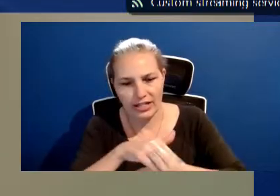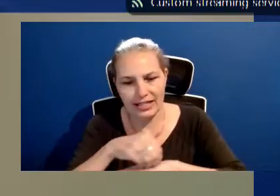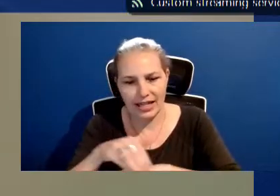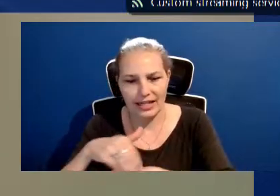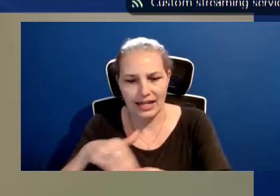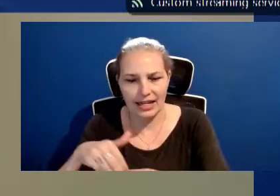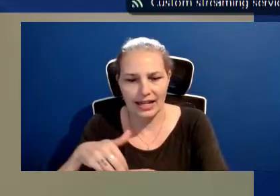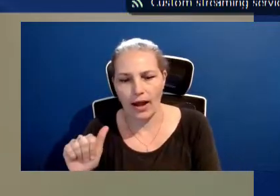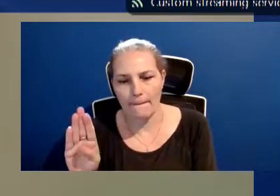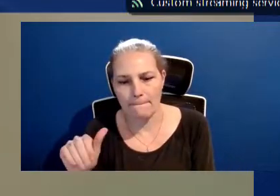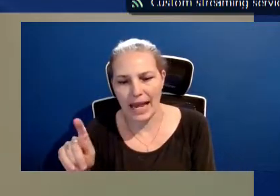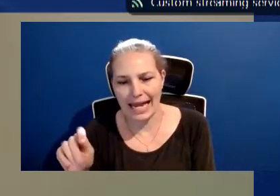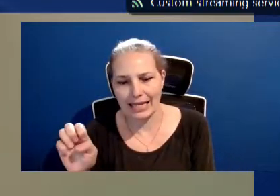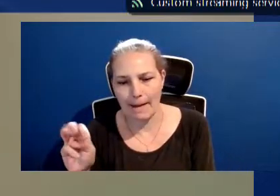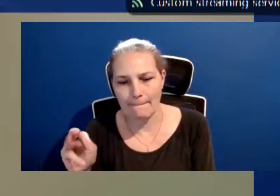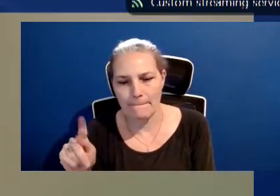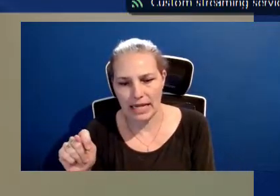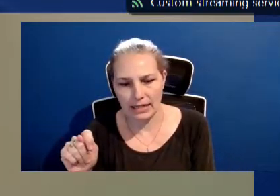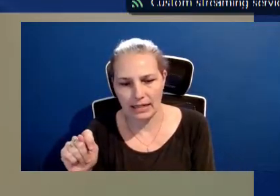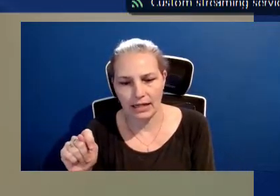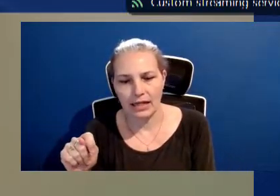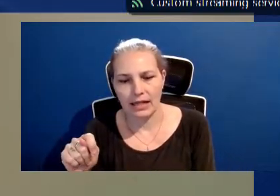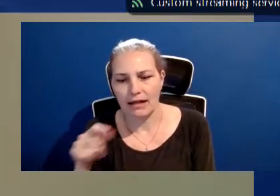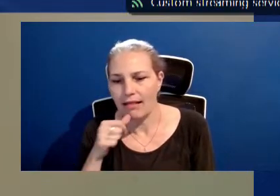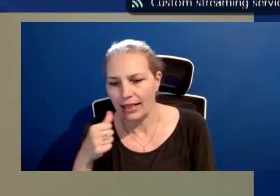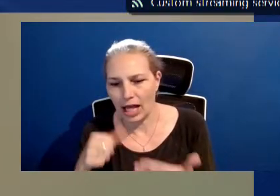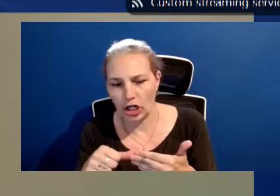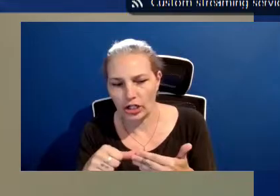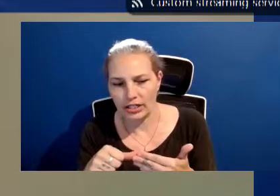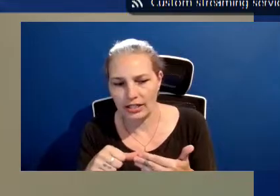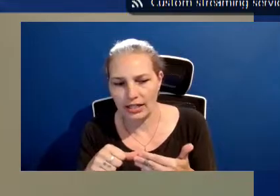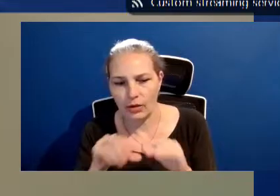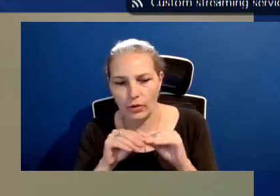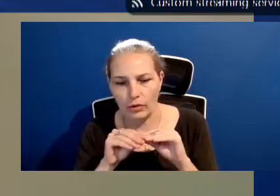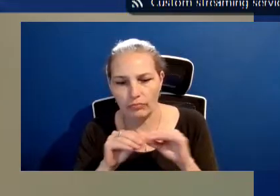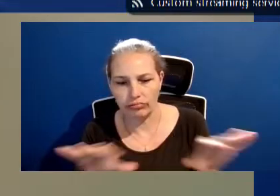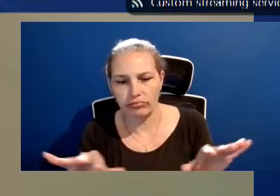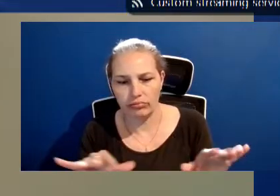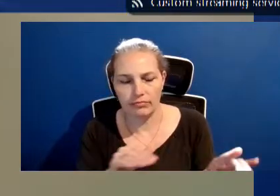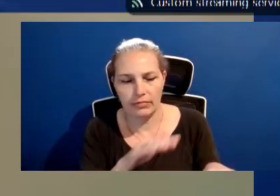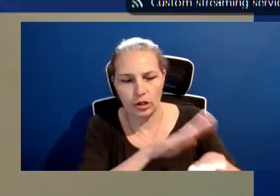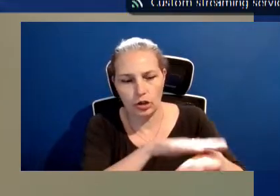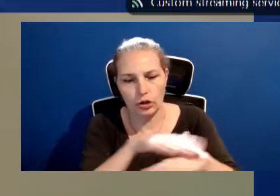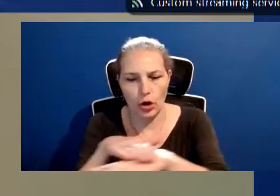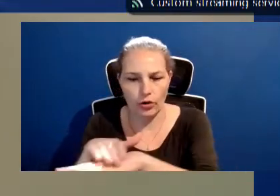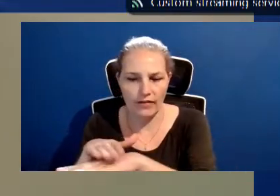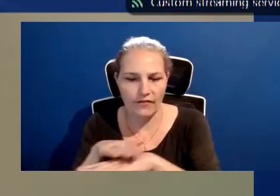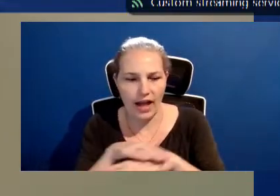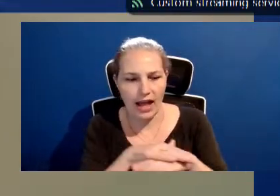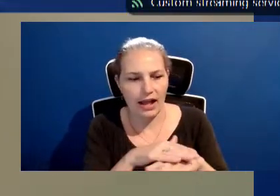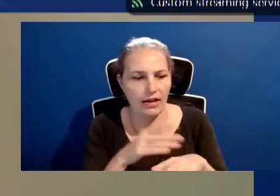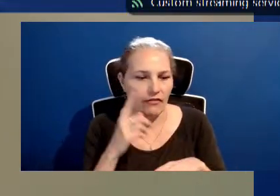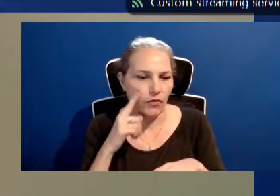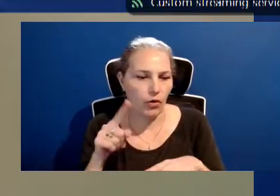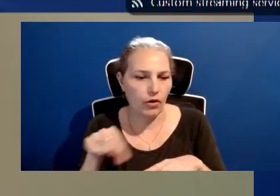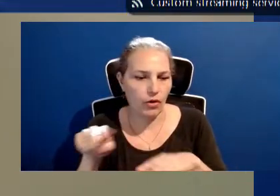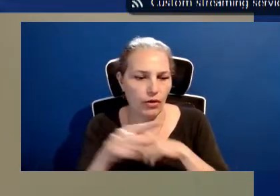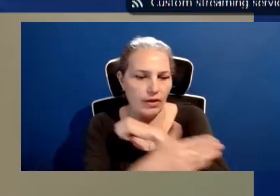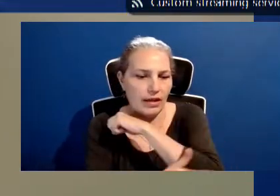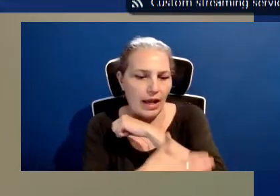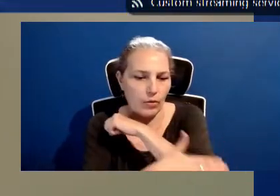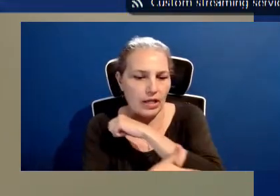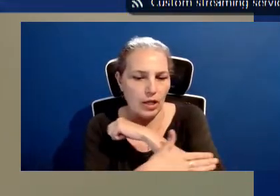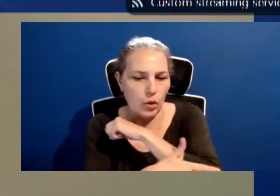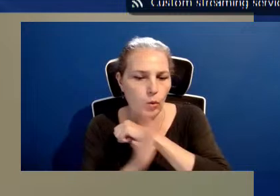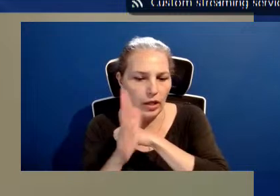owners or will be going out this week, notifying those who the county is moving forward with abating.